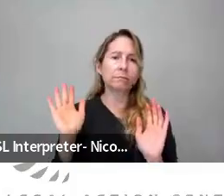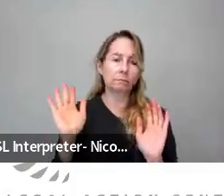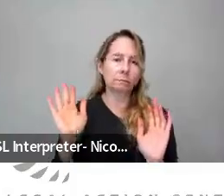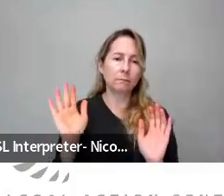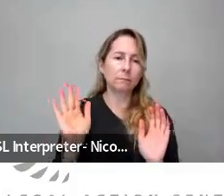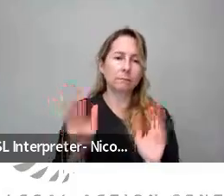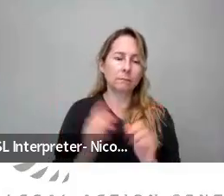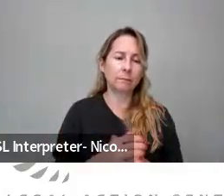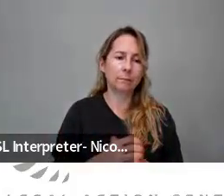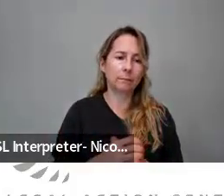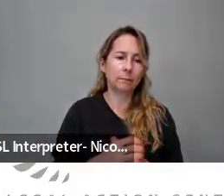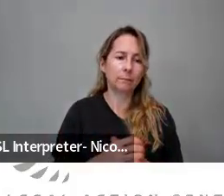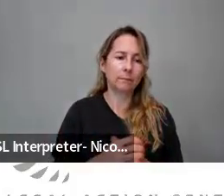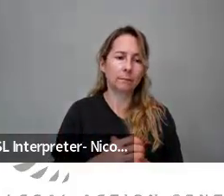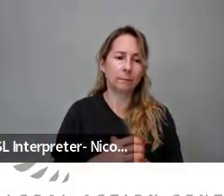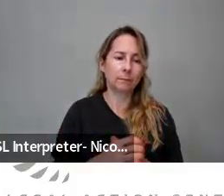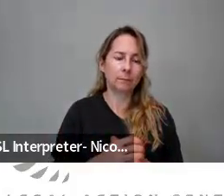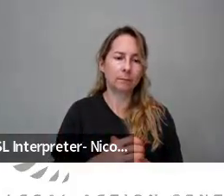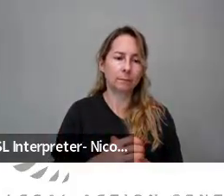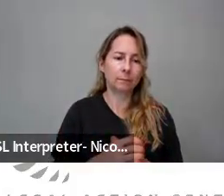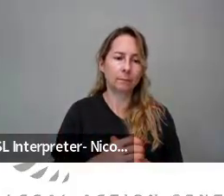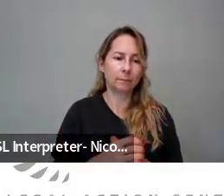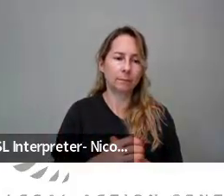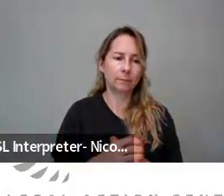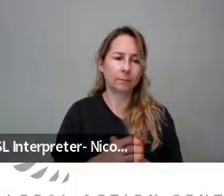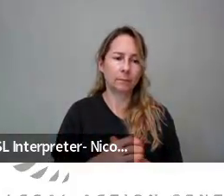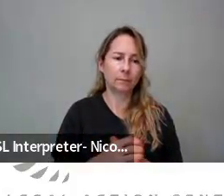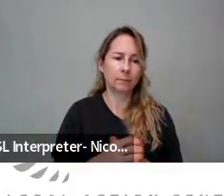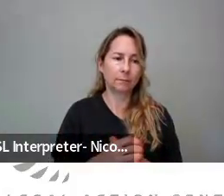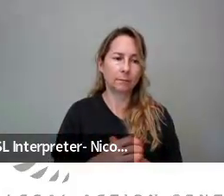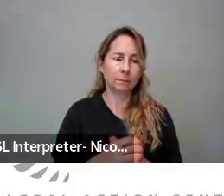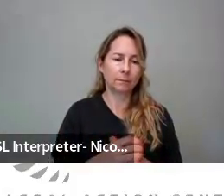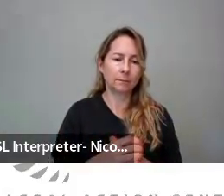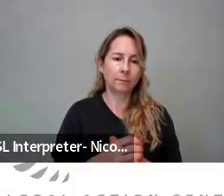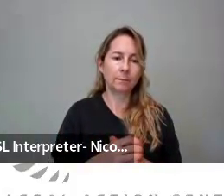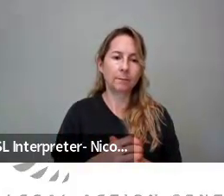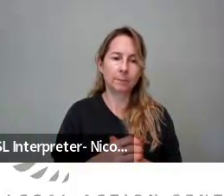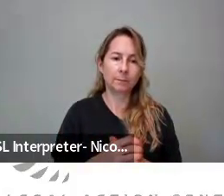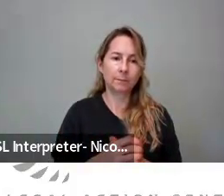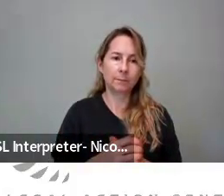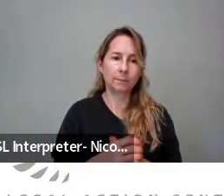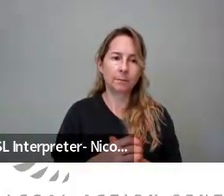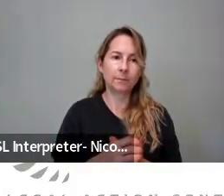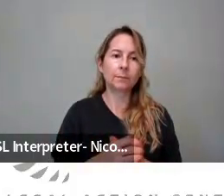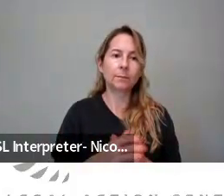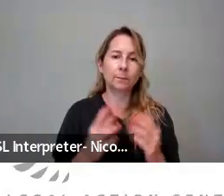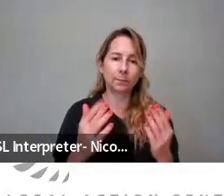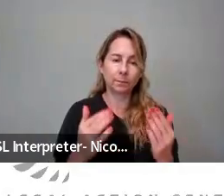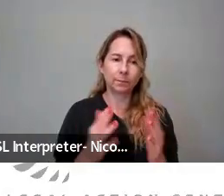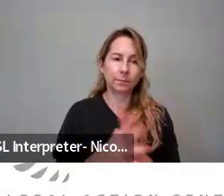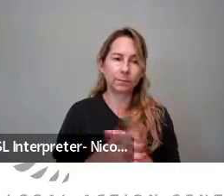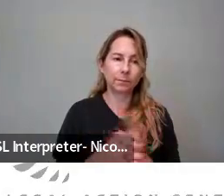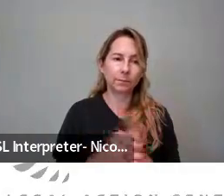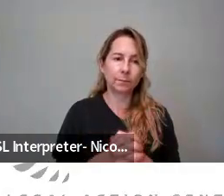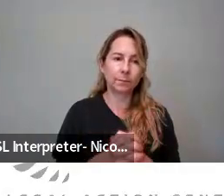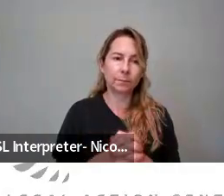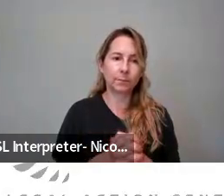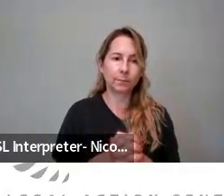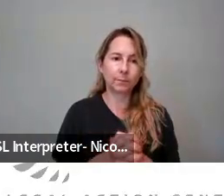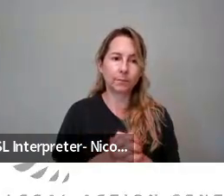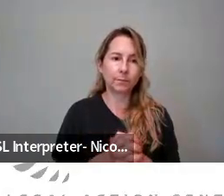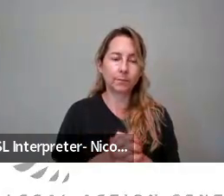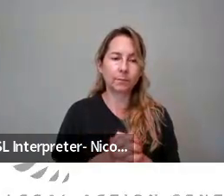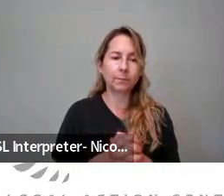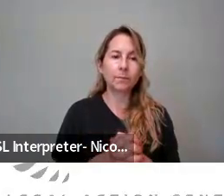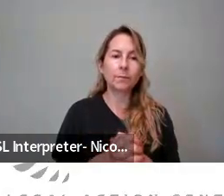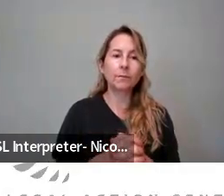reasonable for me to be claiming that particular disability. Okay. Now, once you have stated